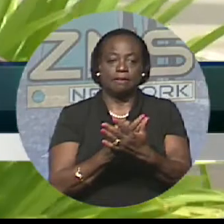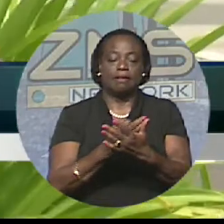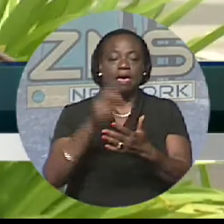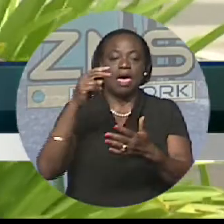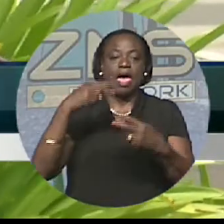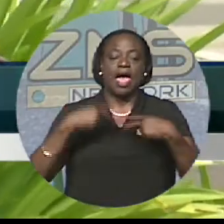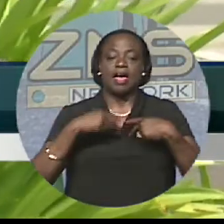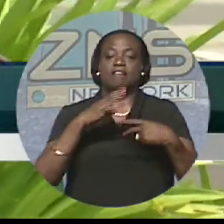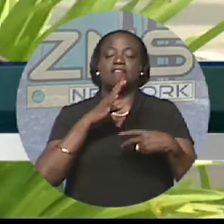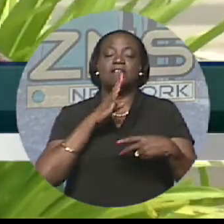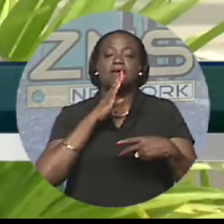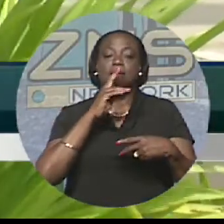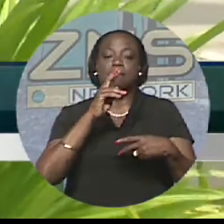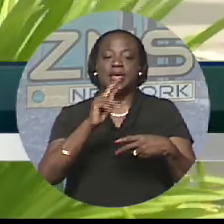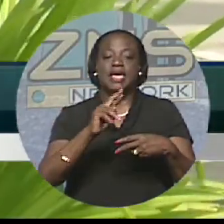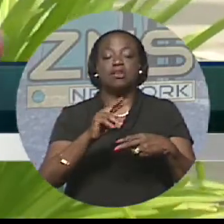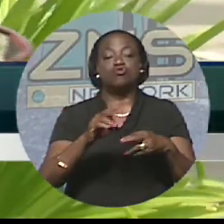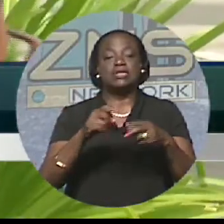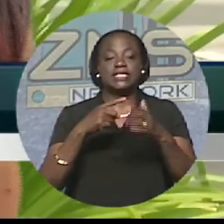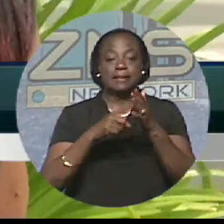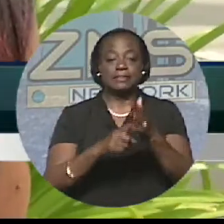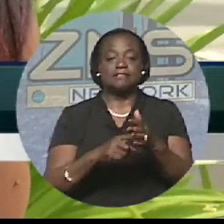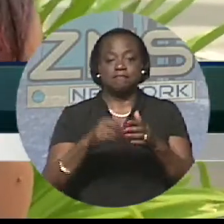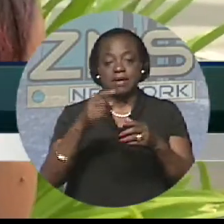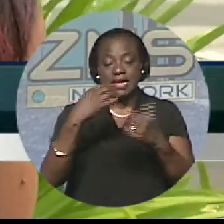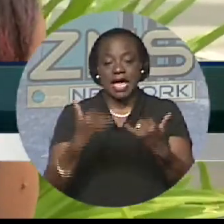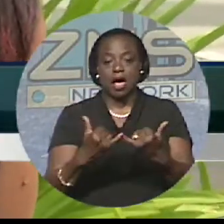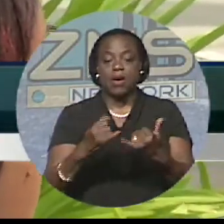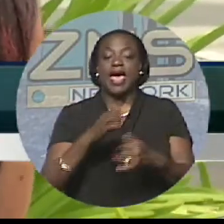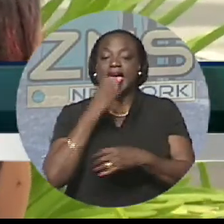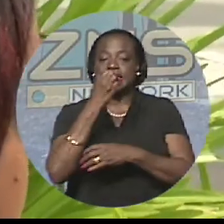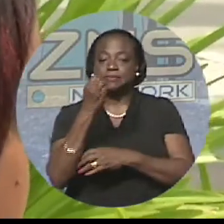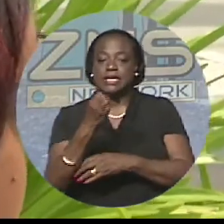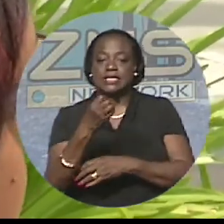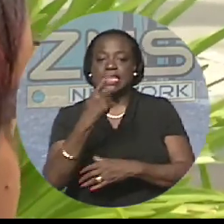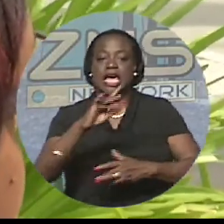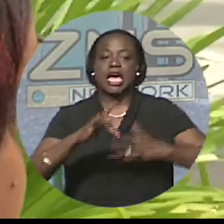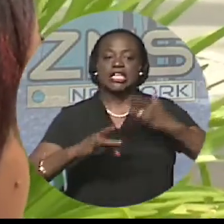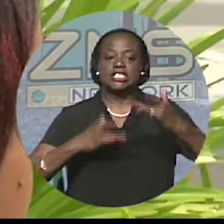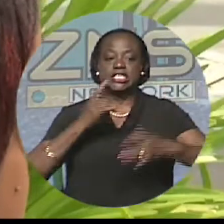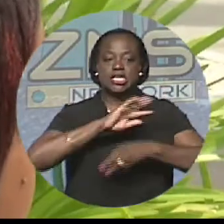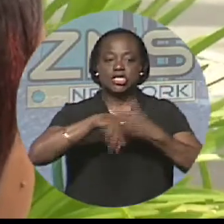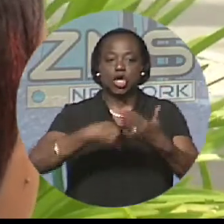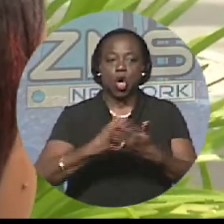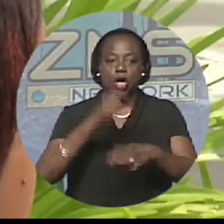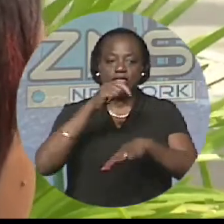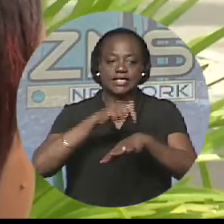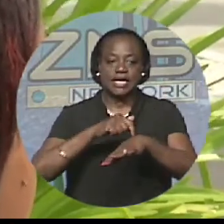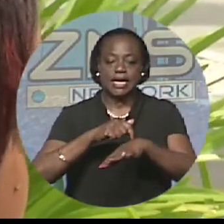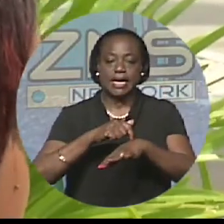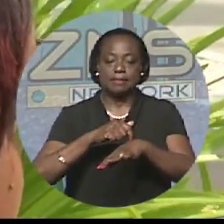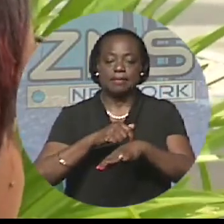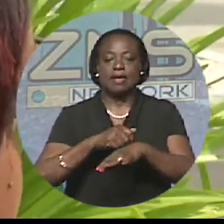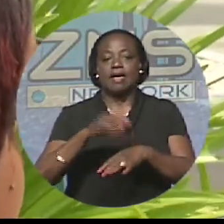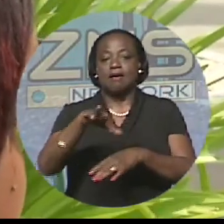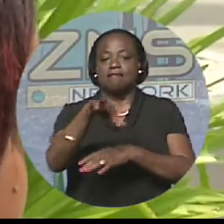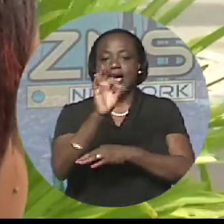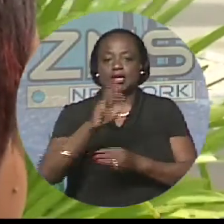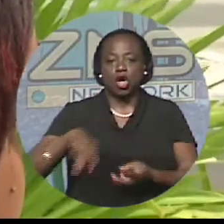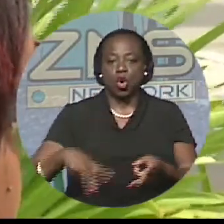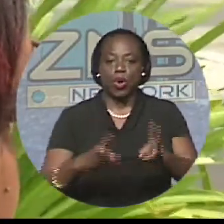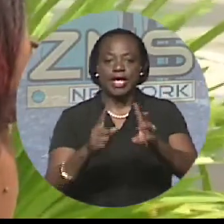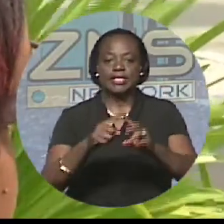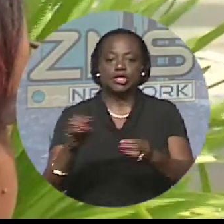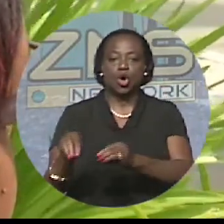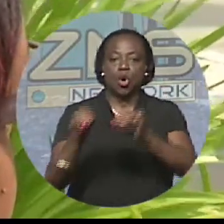industry-specific concerns, and you know, we are expressing them continuously with them and finding resolves or way that we can move forward.